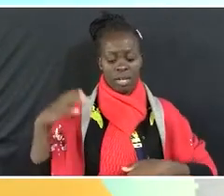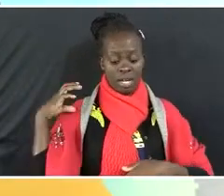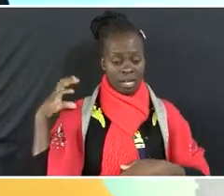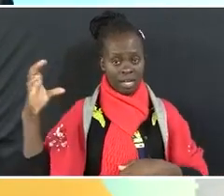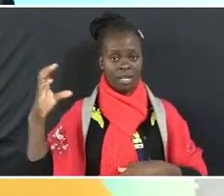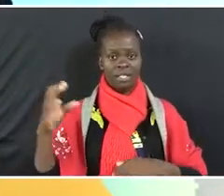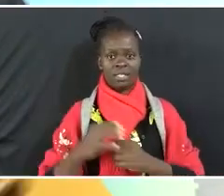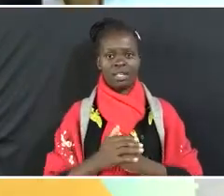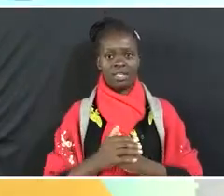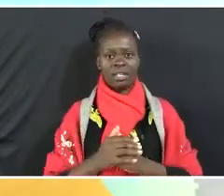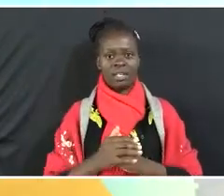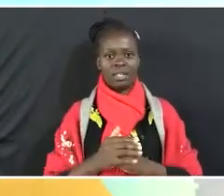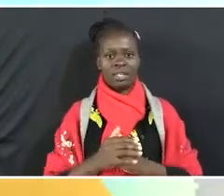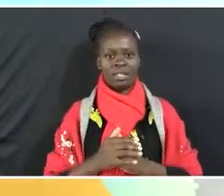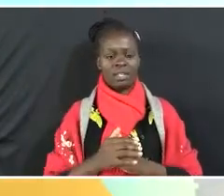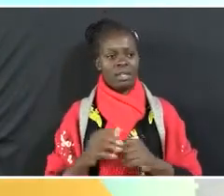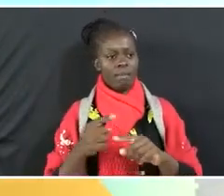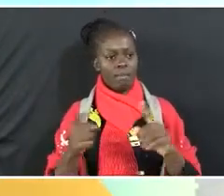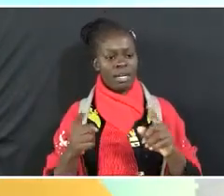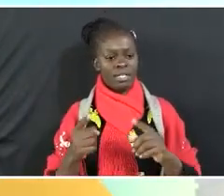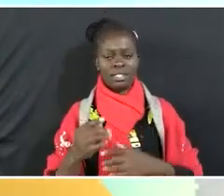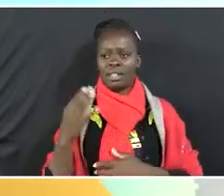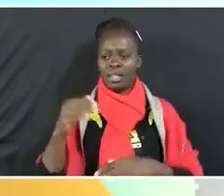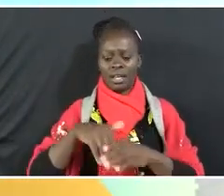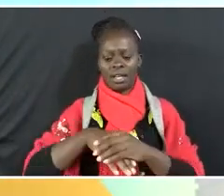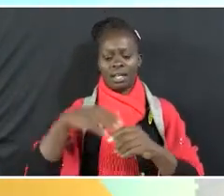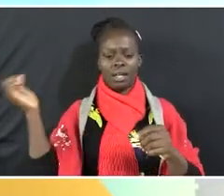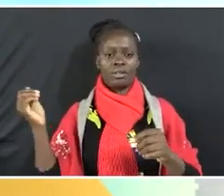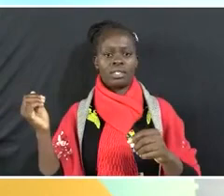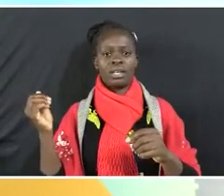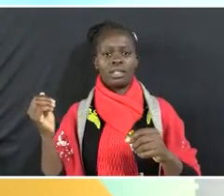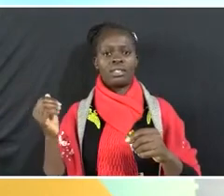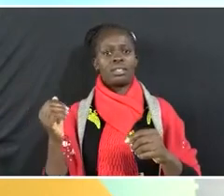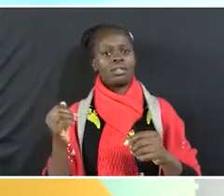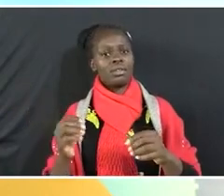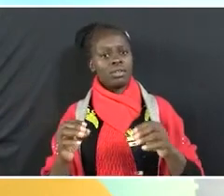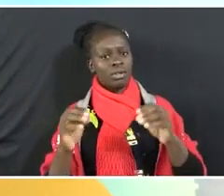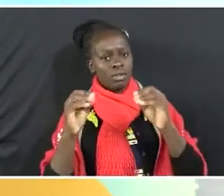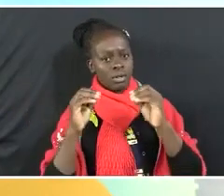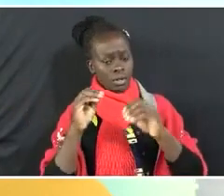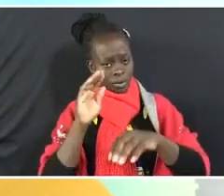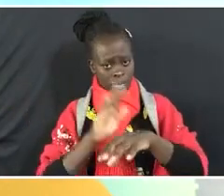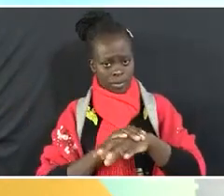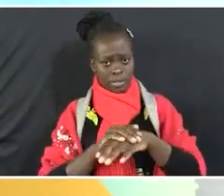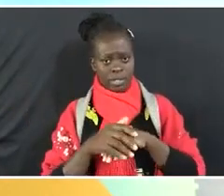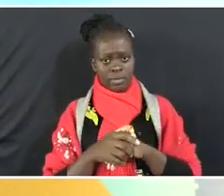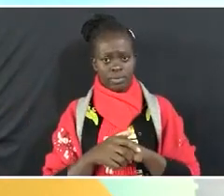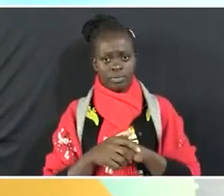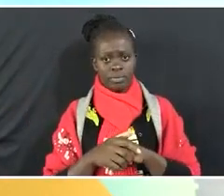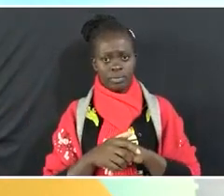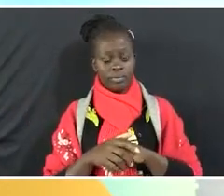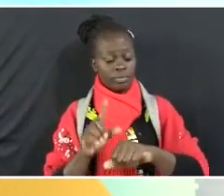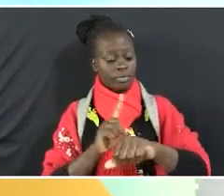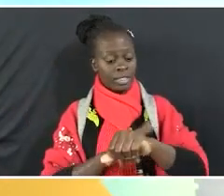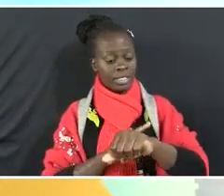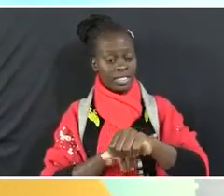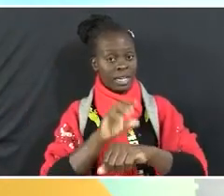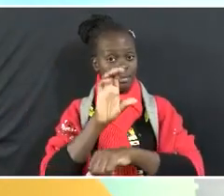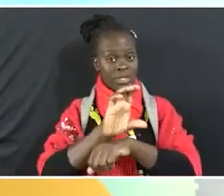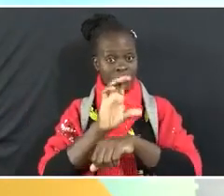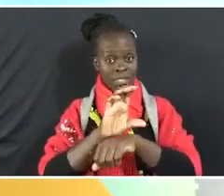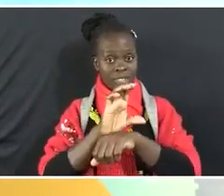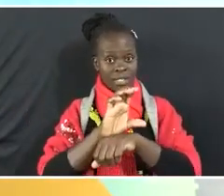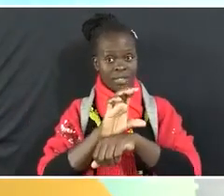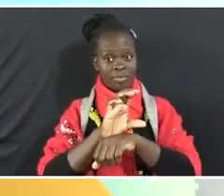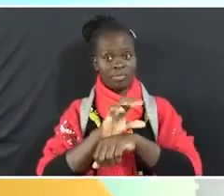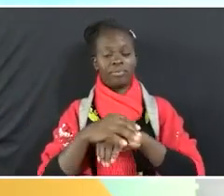them. And I have seen it in this church. When children are in adventurers, all their parents